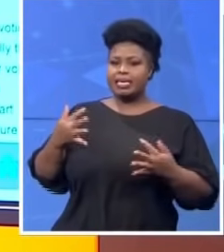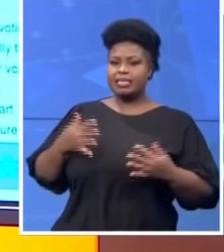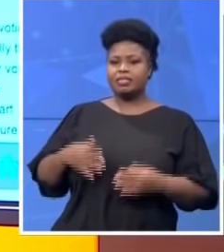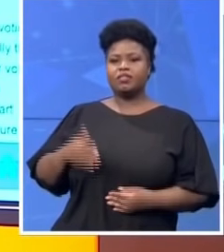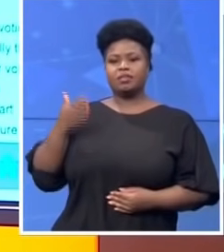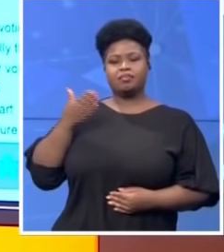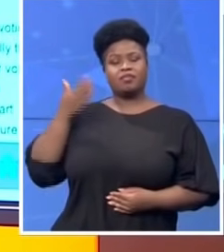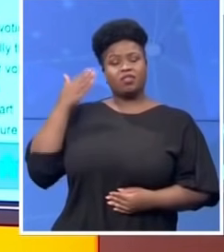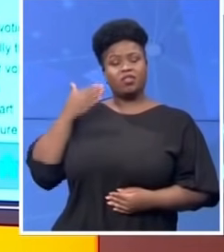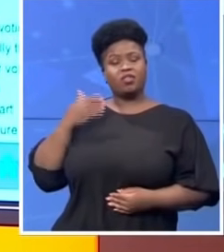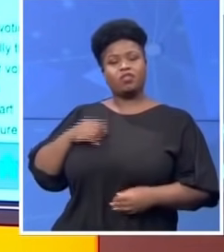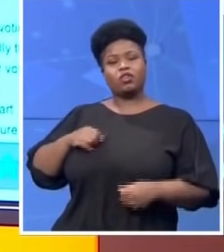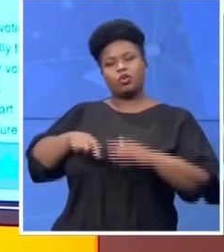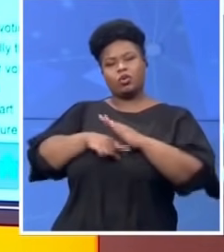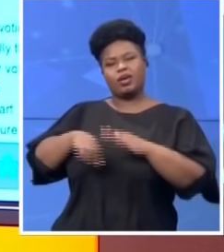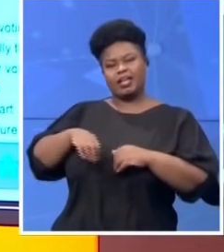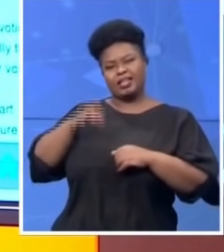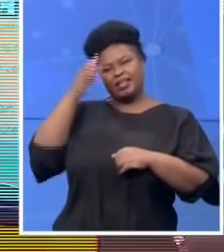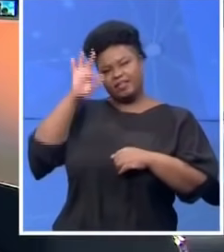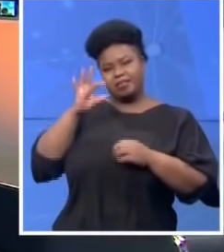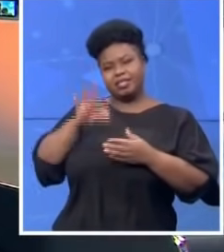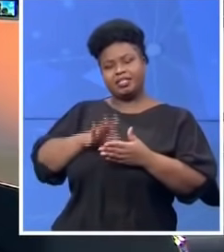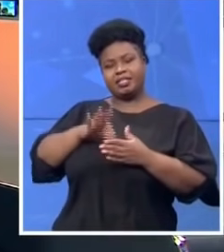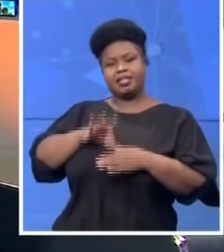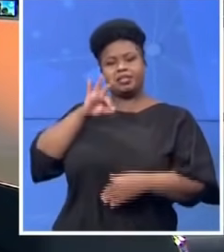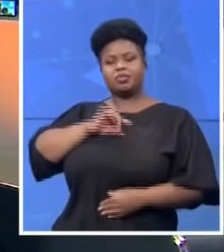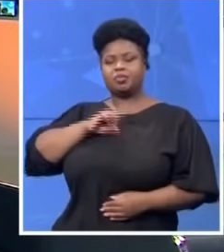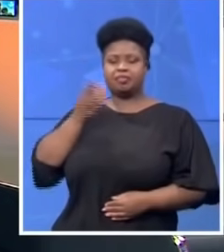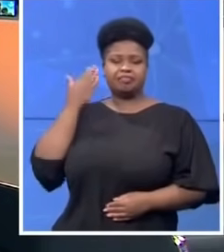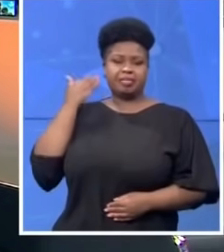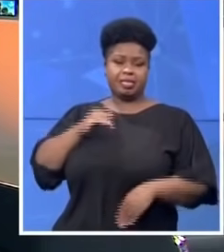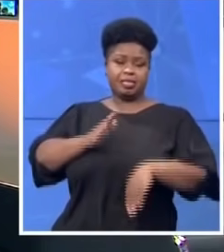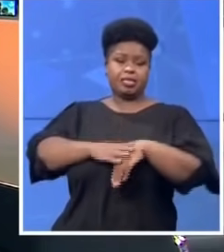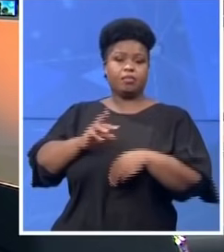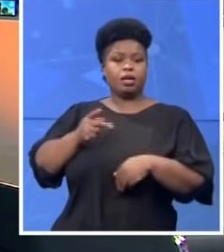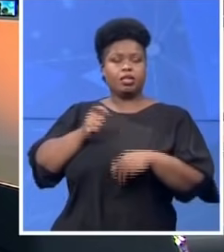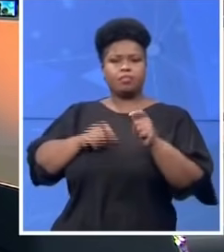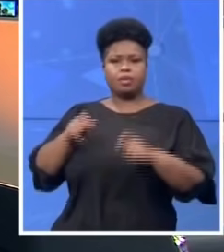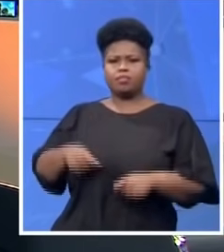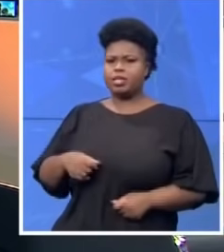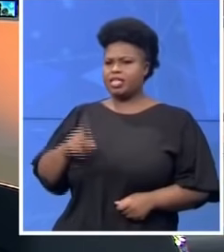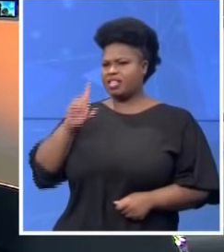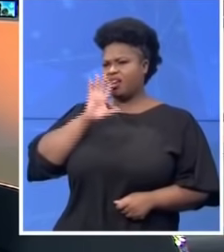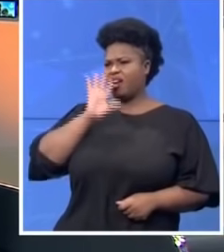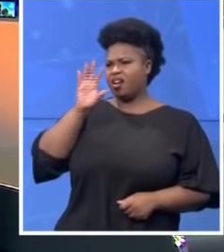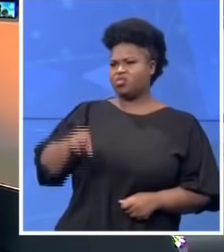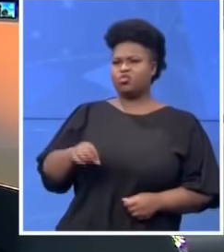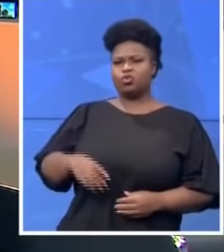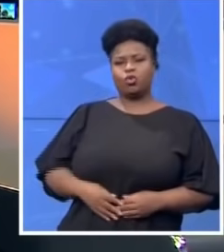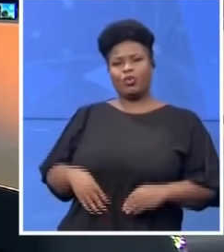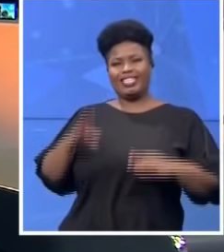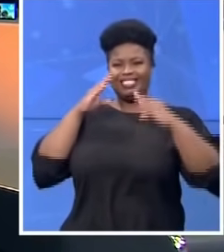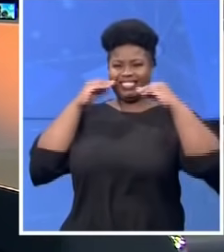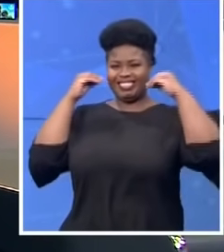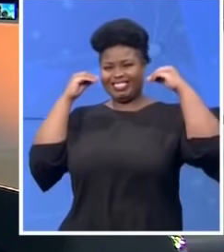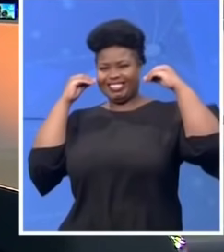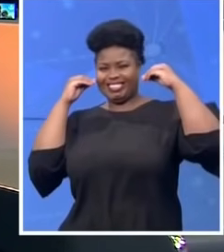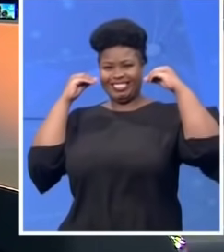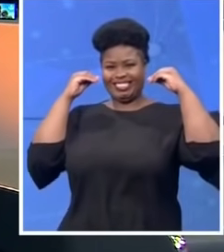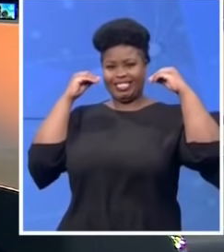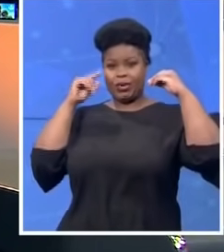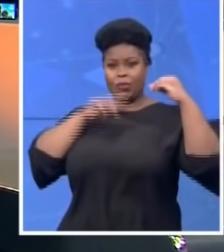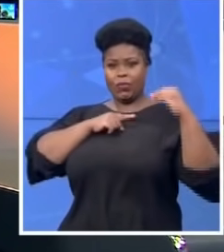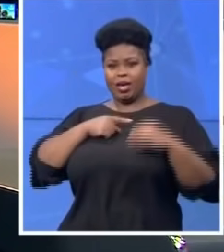time I remember there were some people that even questioned you, but you came out smiling because you were pretty accurate in the end. So based